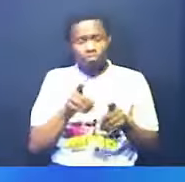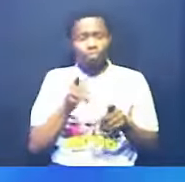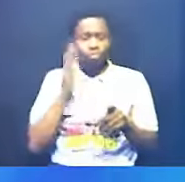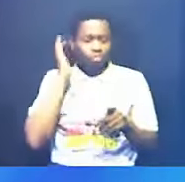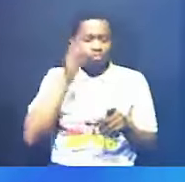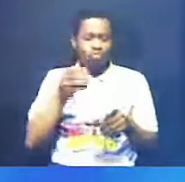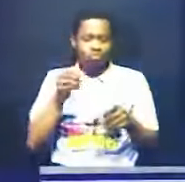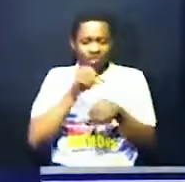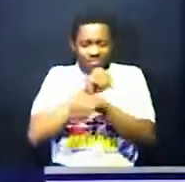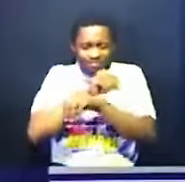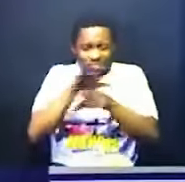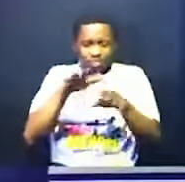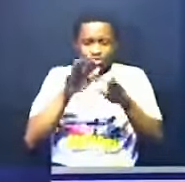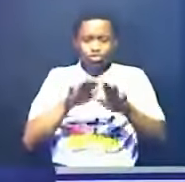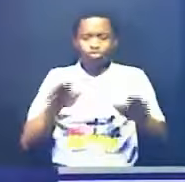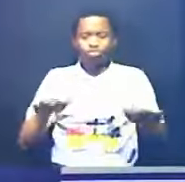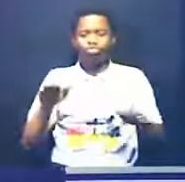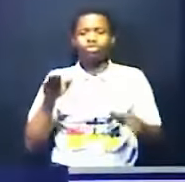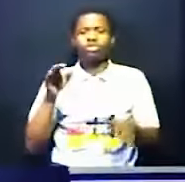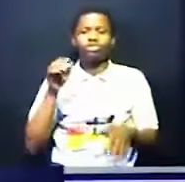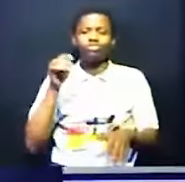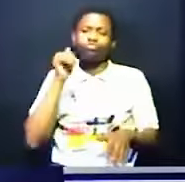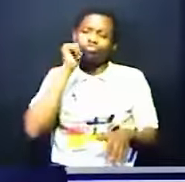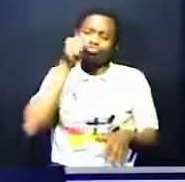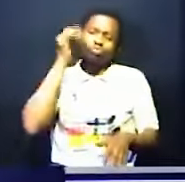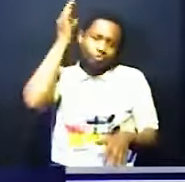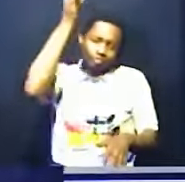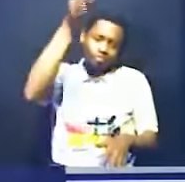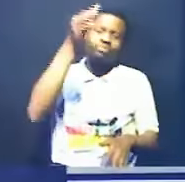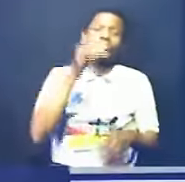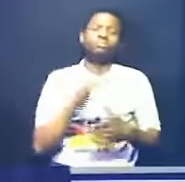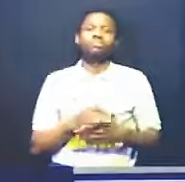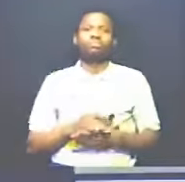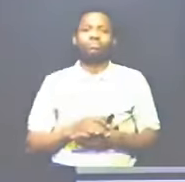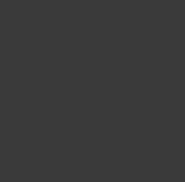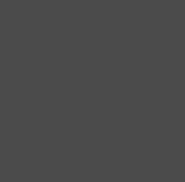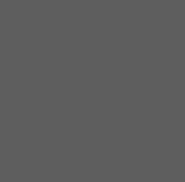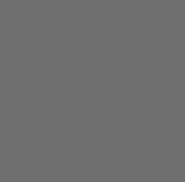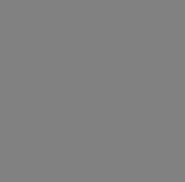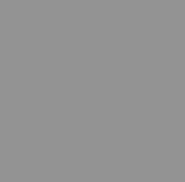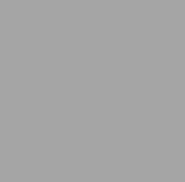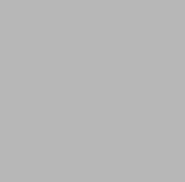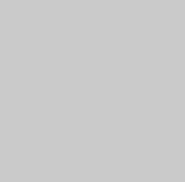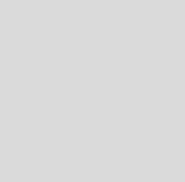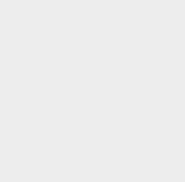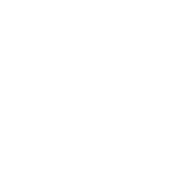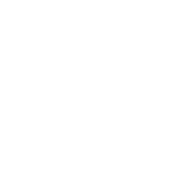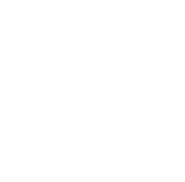tomorrow. Yeah.